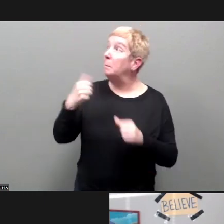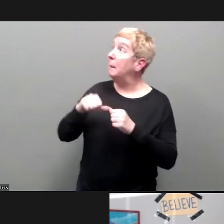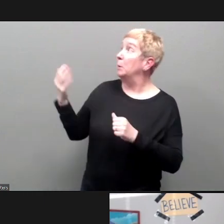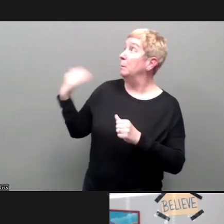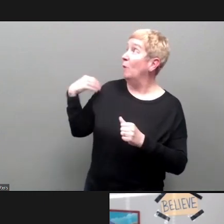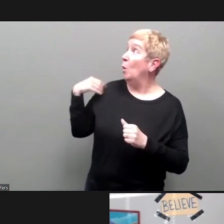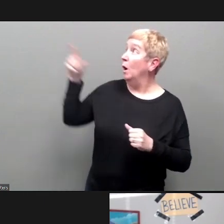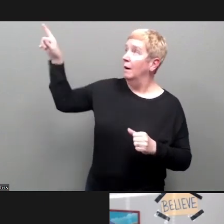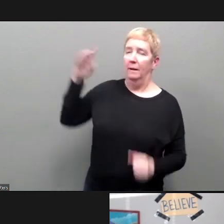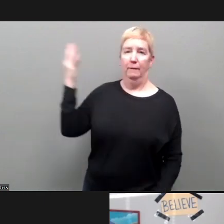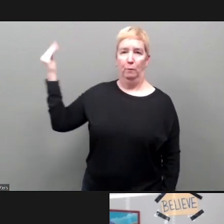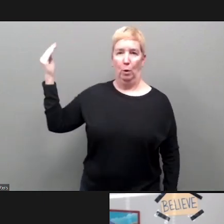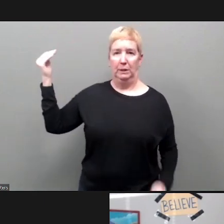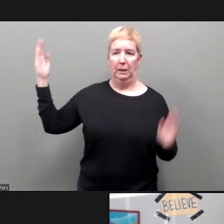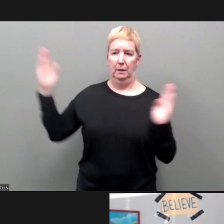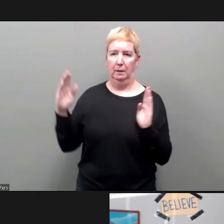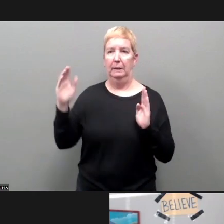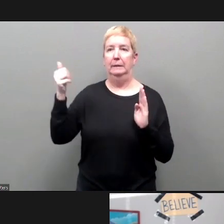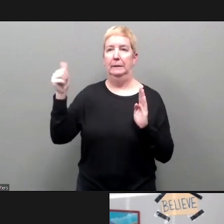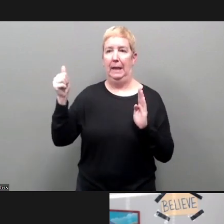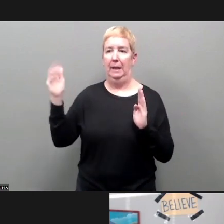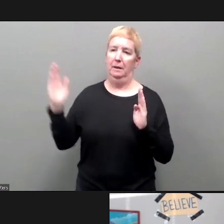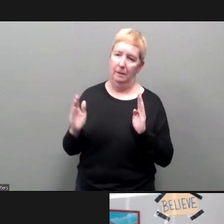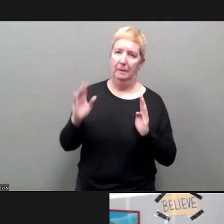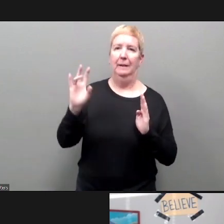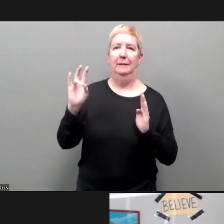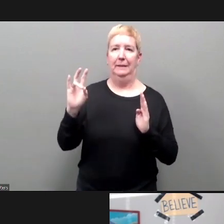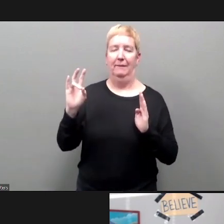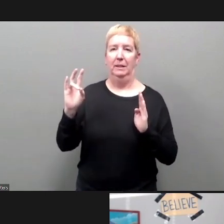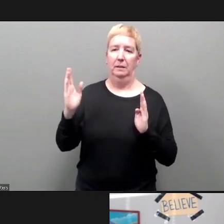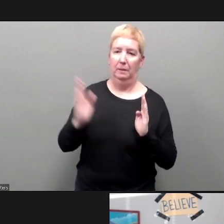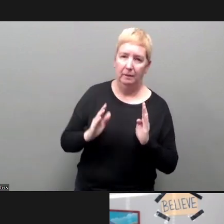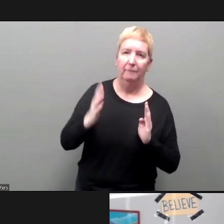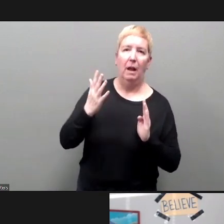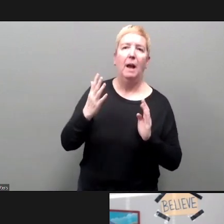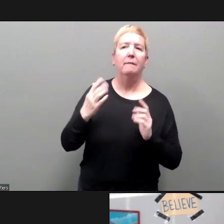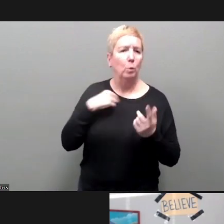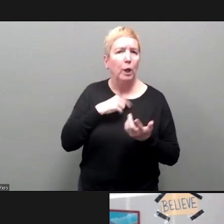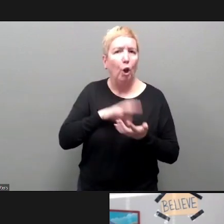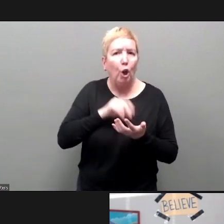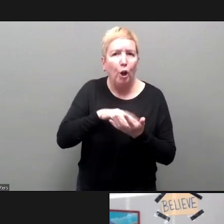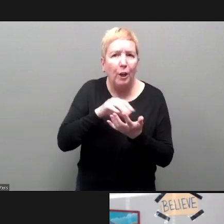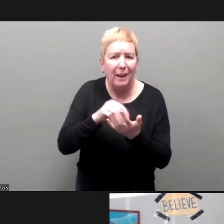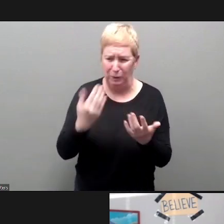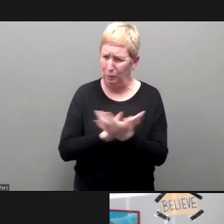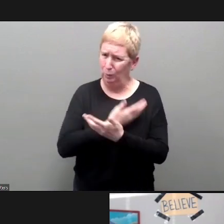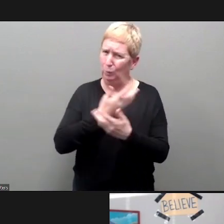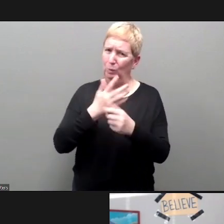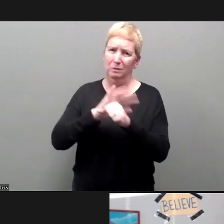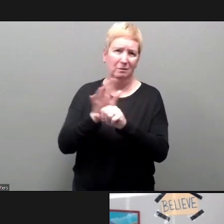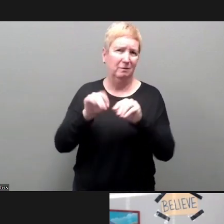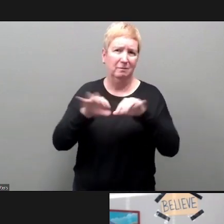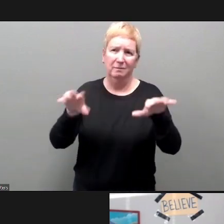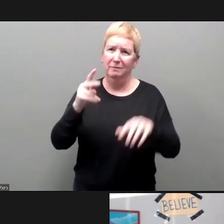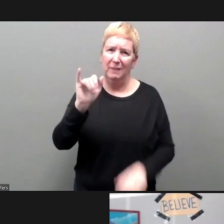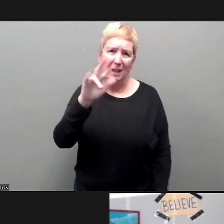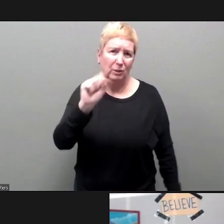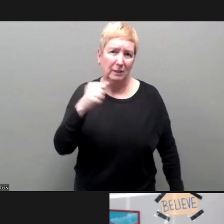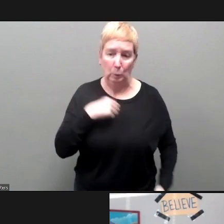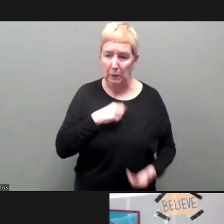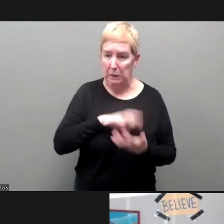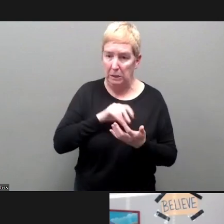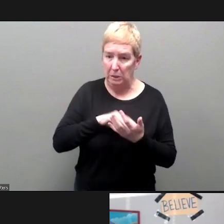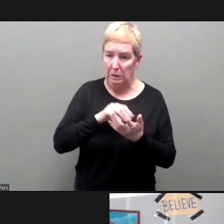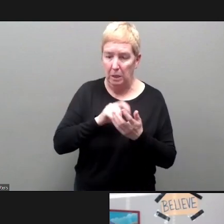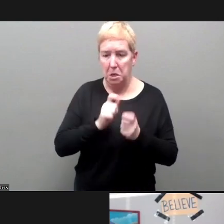real quickly after that it was 10, and then it was 7. And so we're just learning as we go. But we feel like we